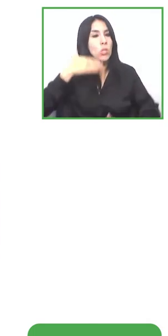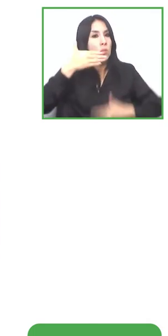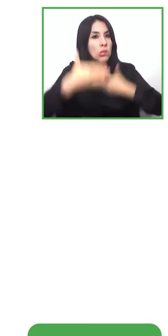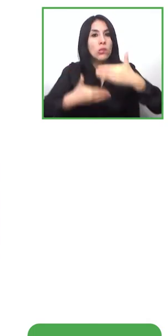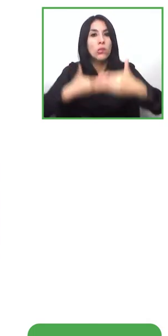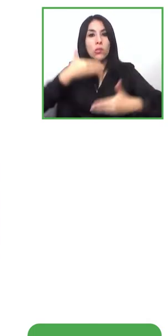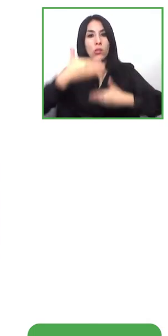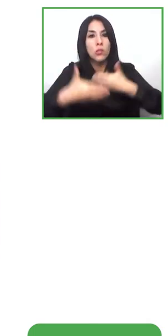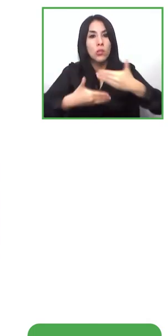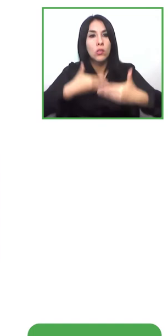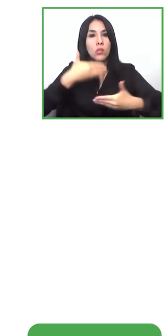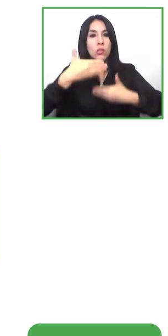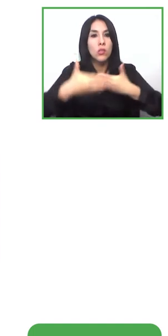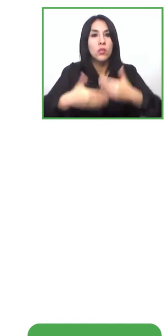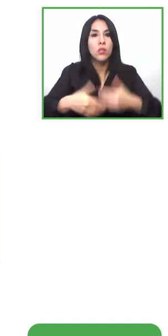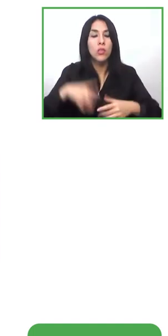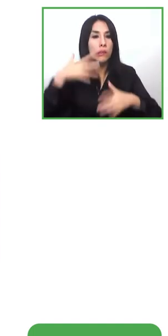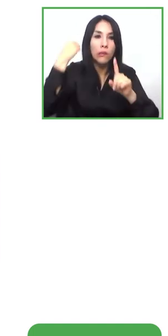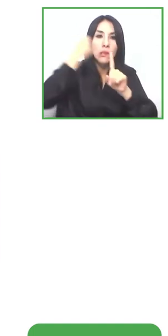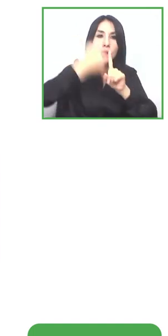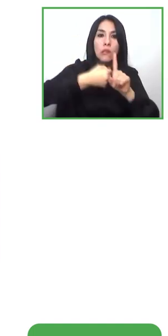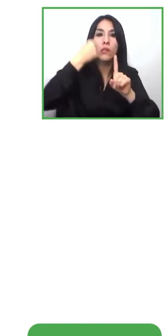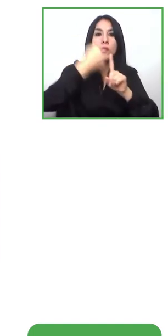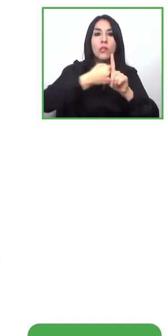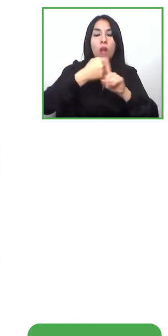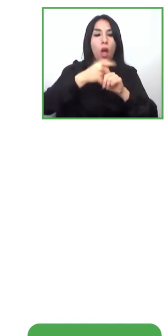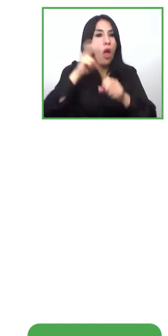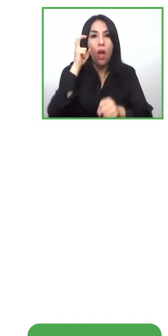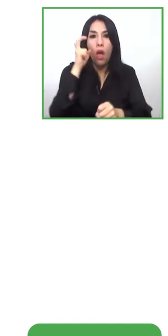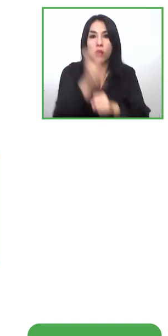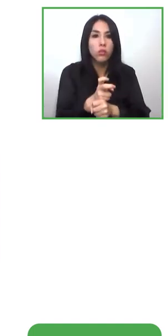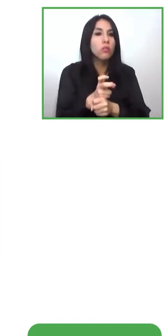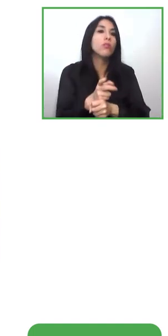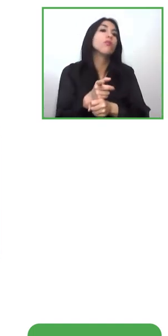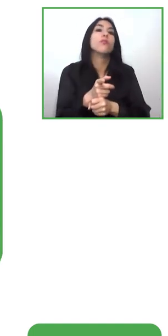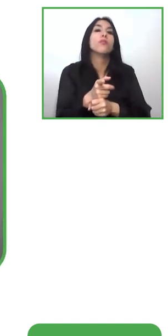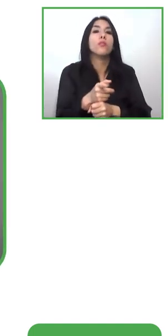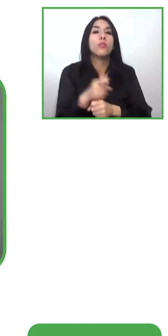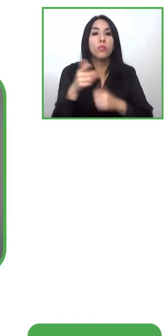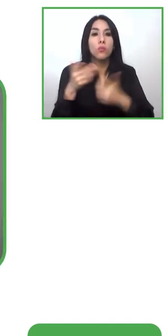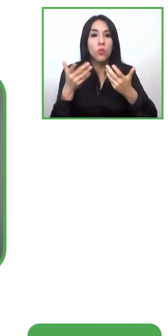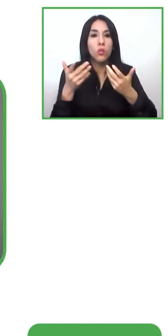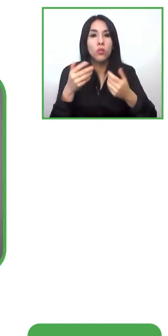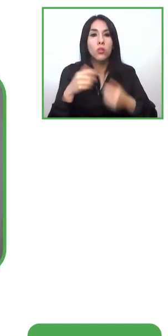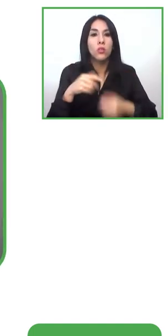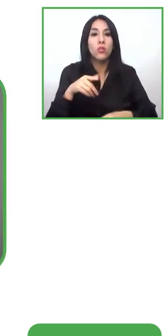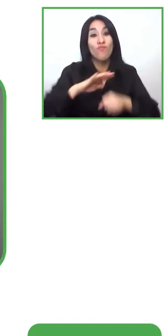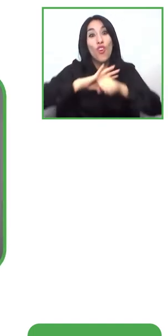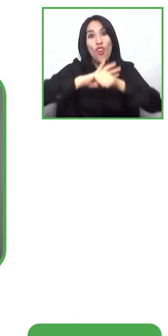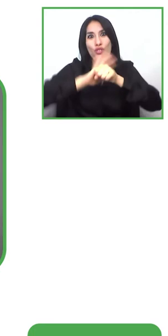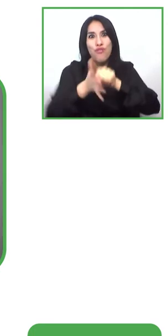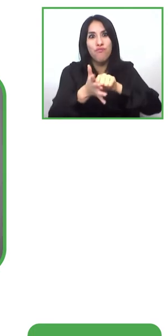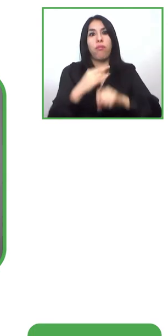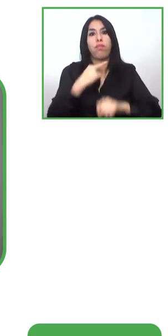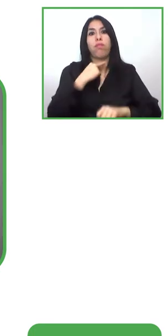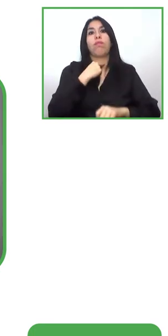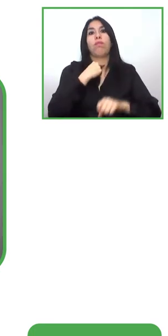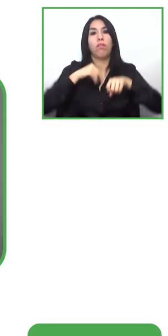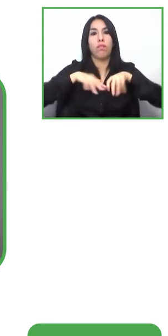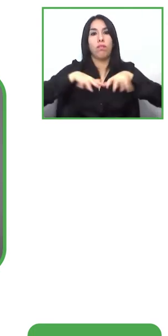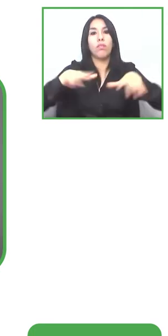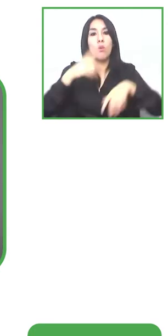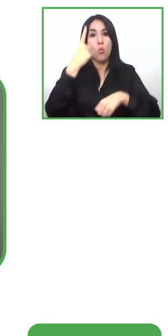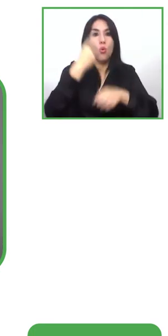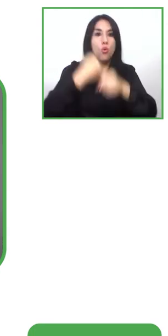this pandemic has brought, this COVID-19 has brought, and how have you dealt with this in this